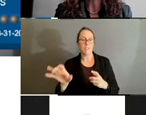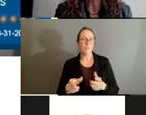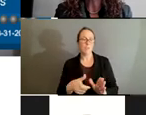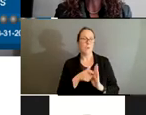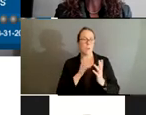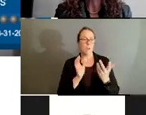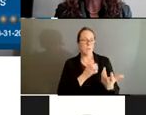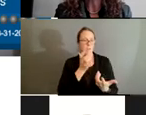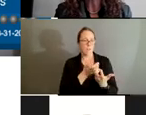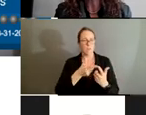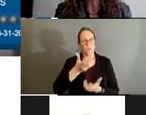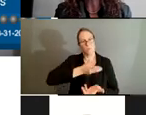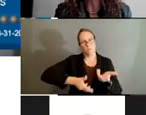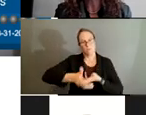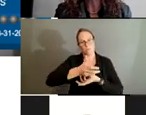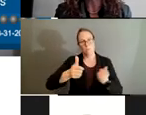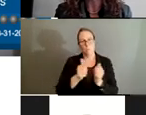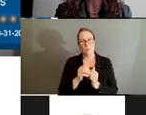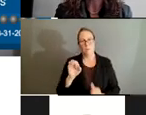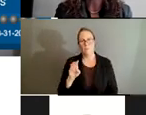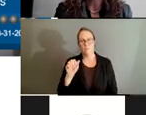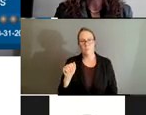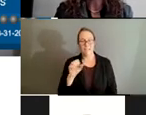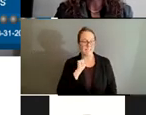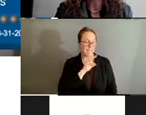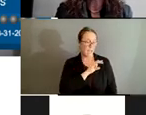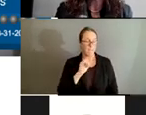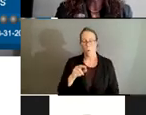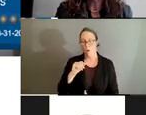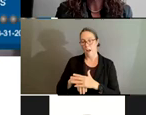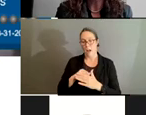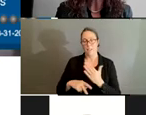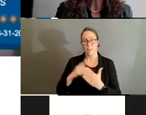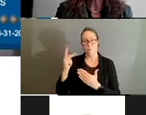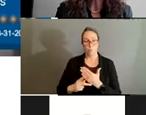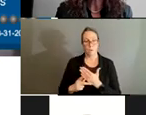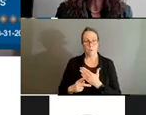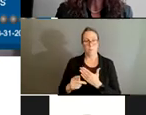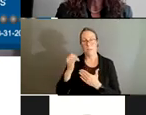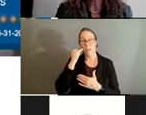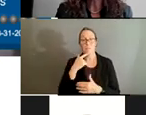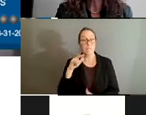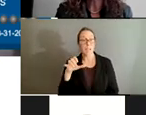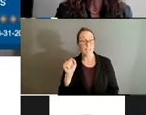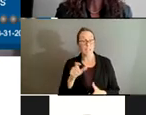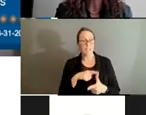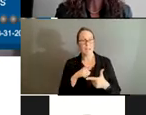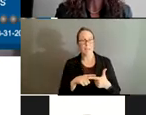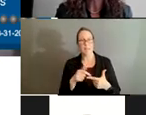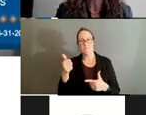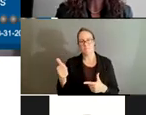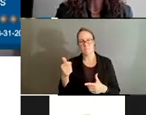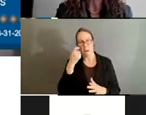to interact with FEMA staff and or access FEMA programs? So if somebody answers yes, then they would